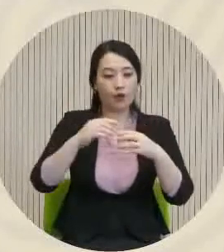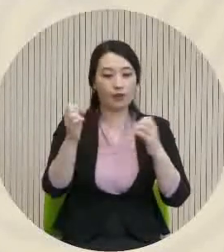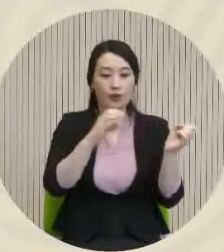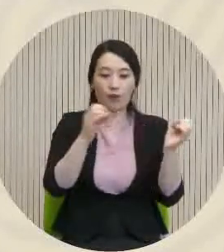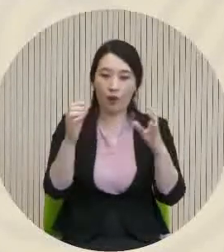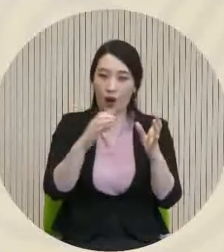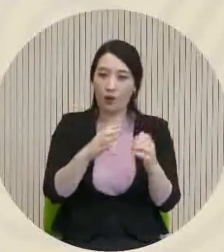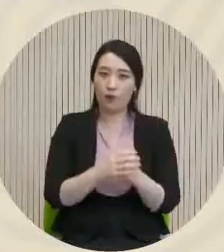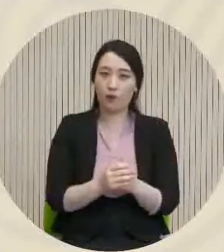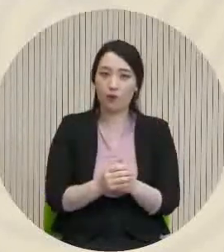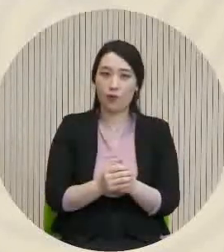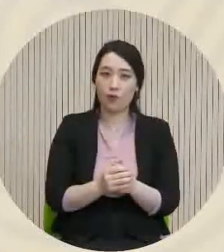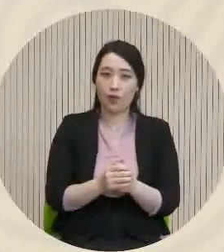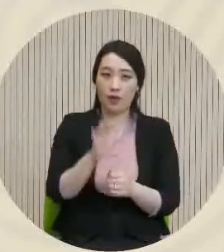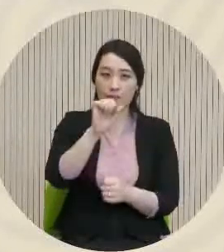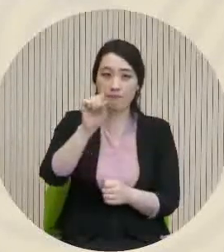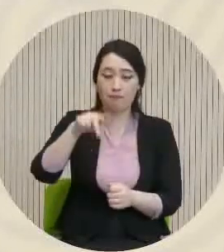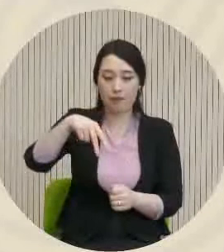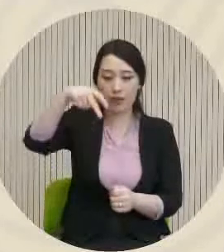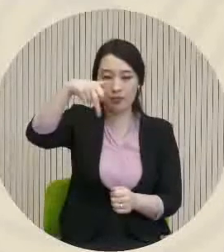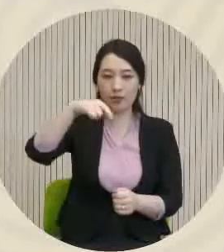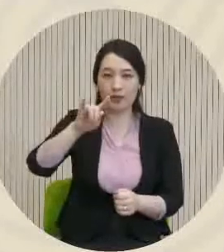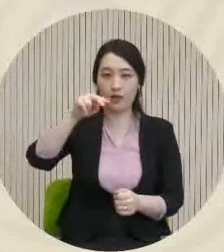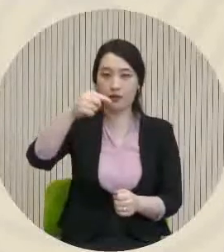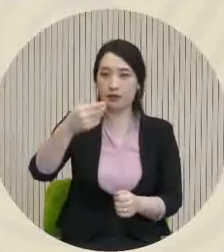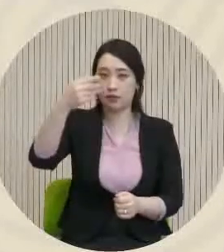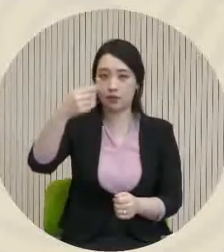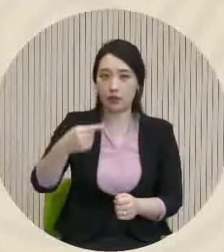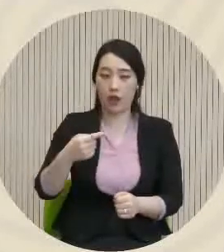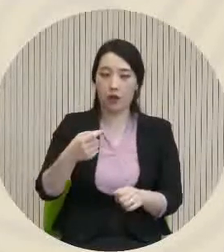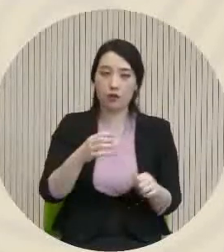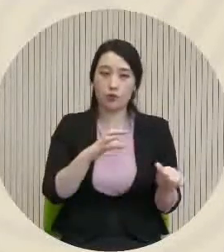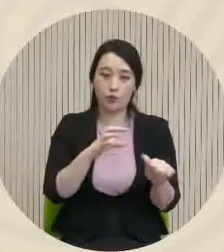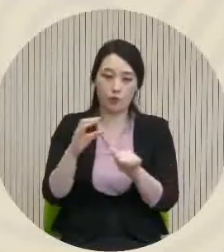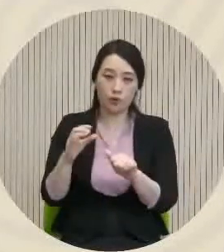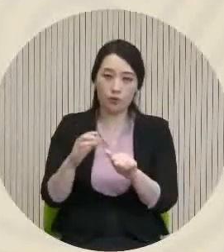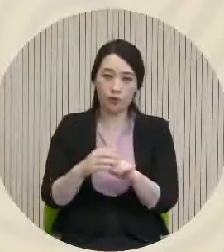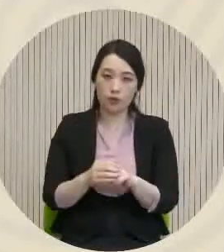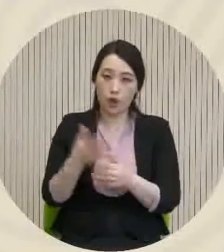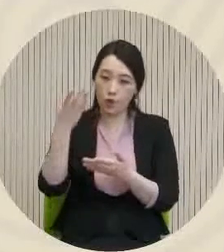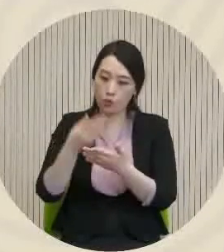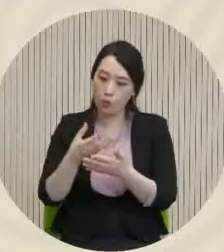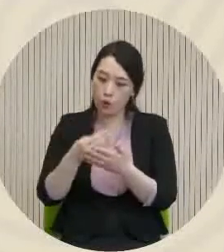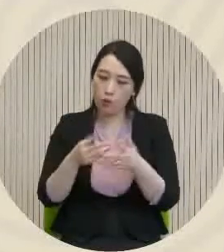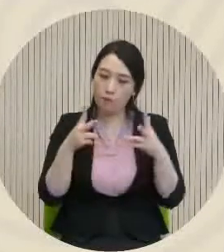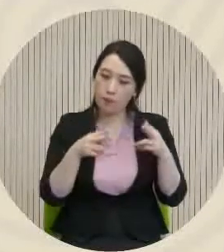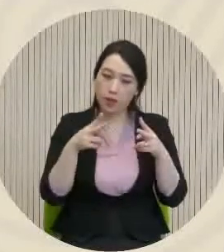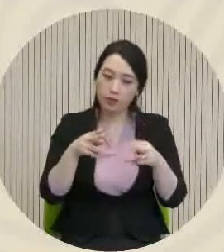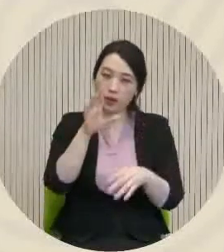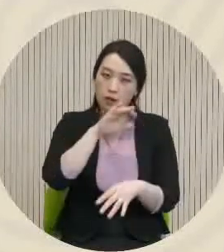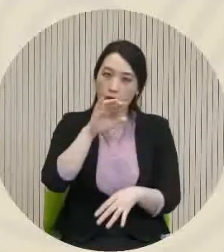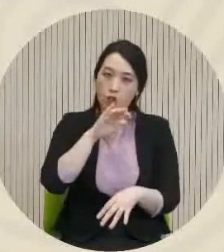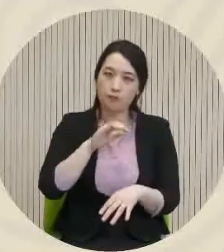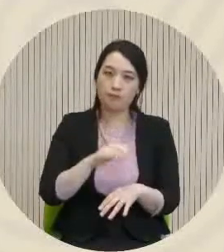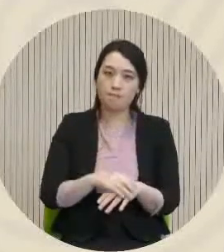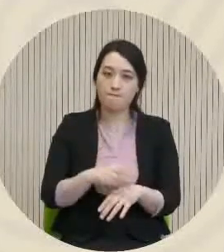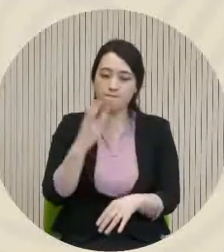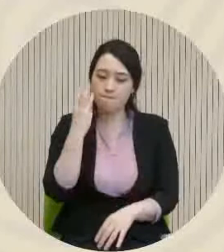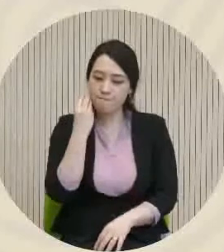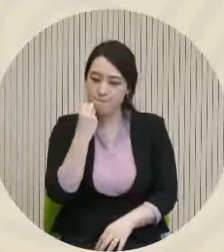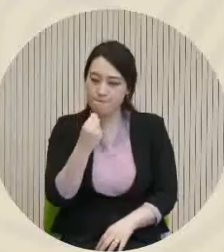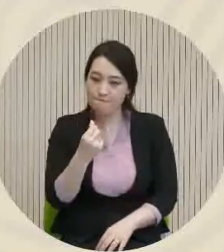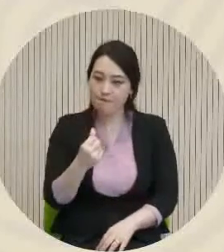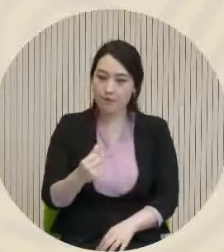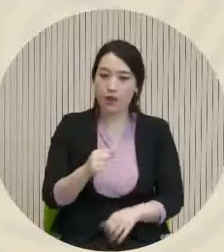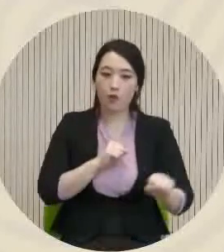was performed. So discussing and sharing the book activities and through